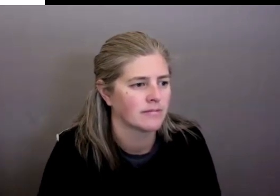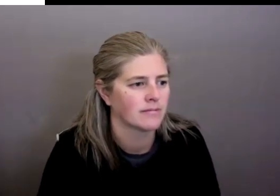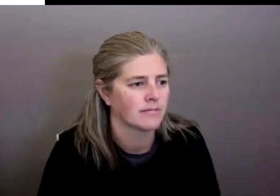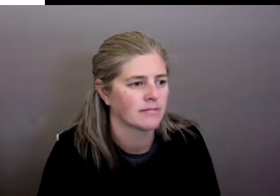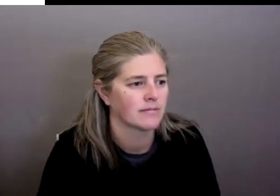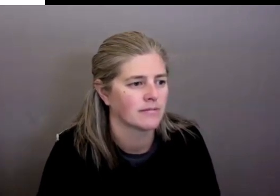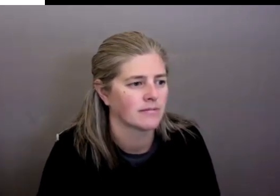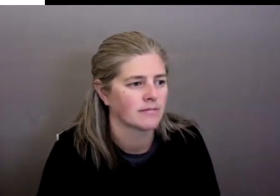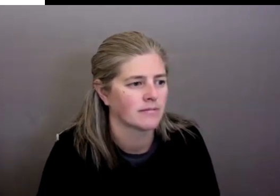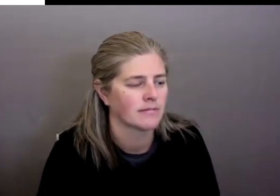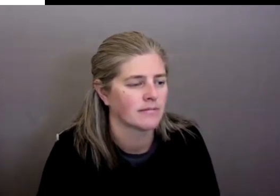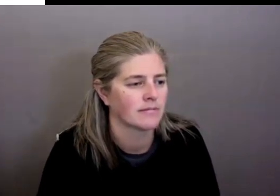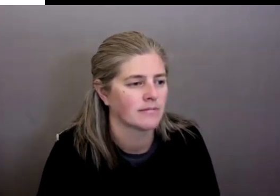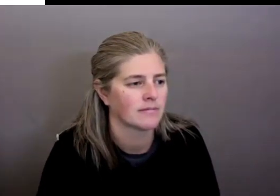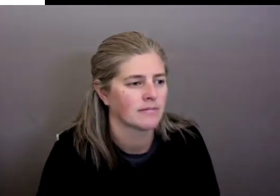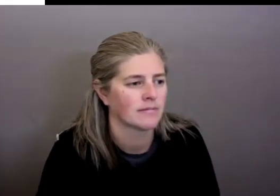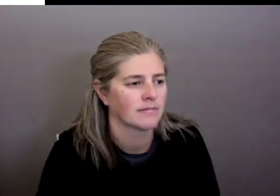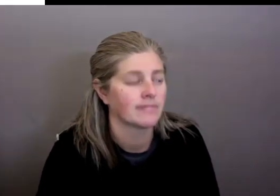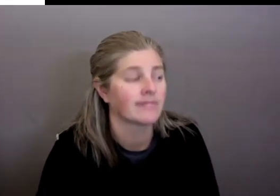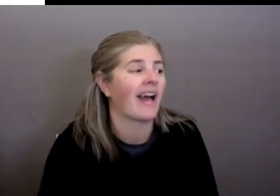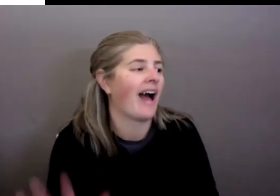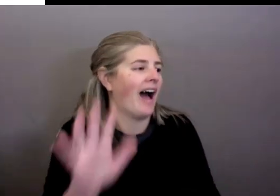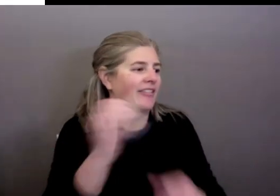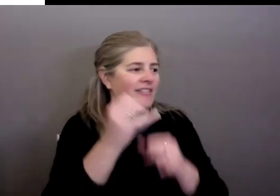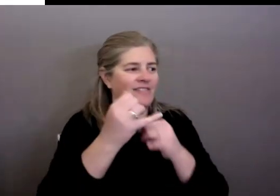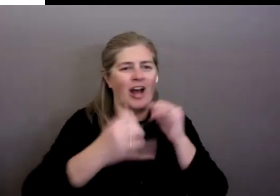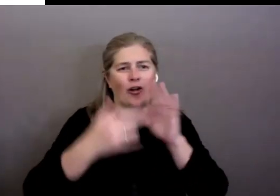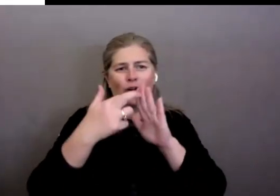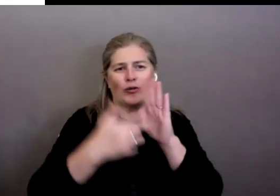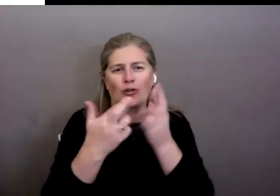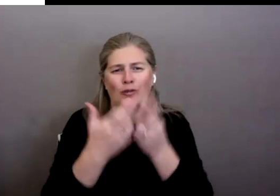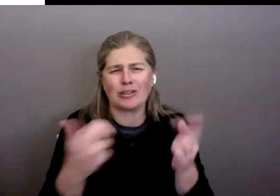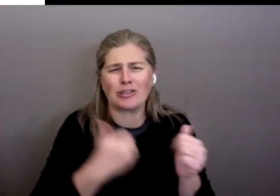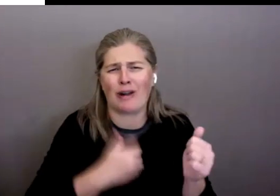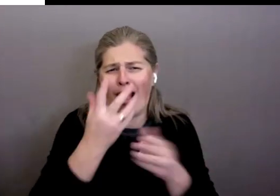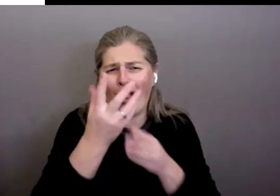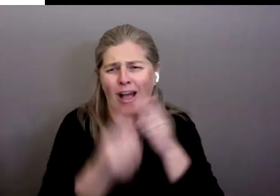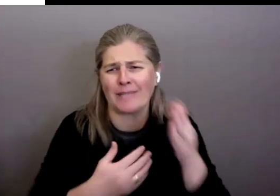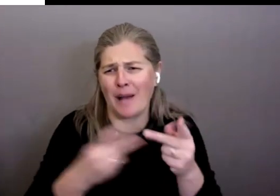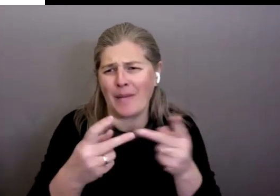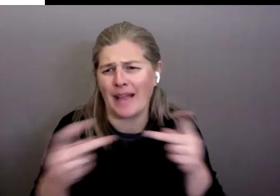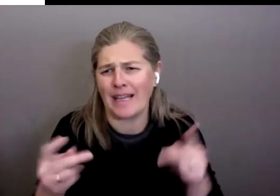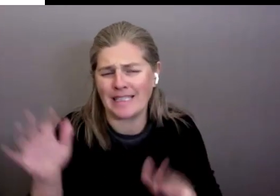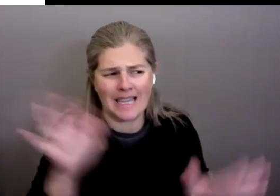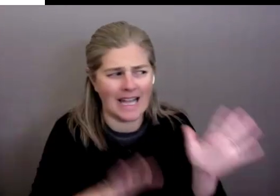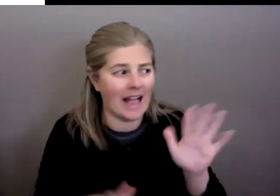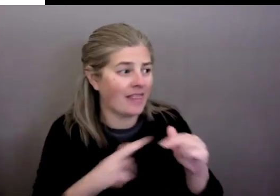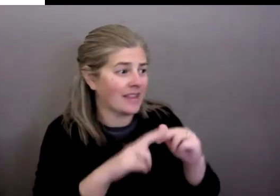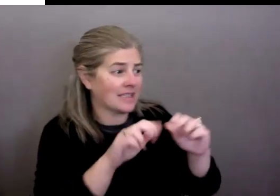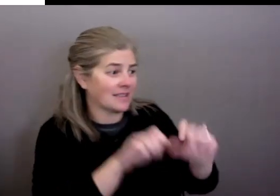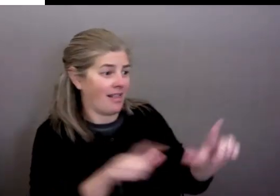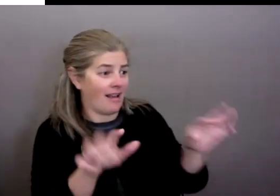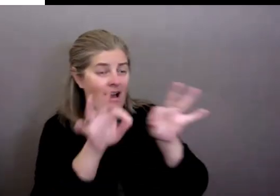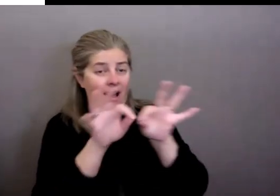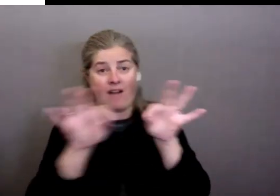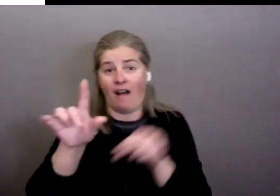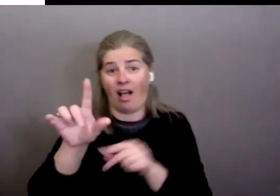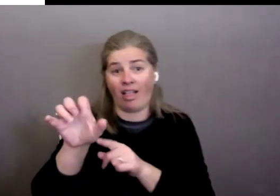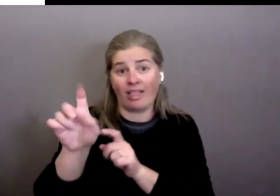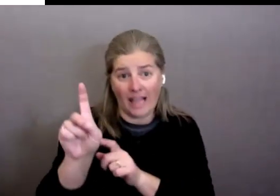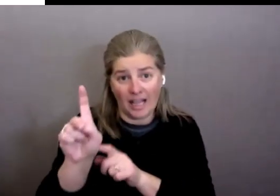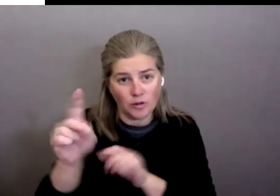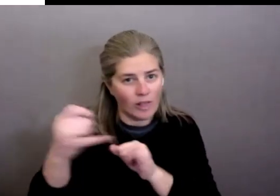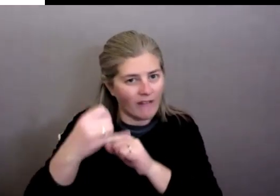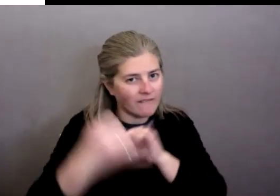OAA Final Rule Resources. Sorry about that. I lost my place. This slide has a link to the final rule